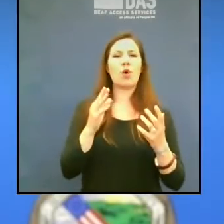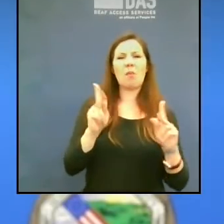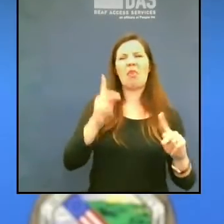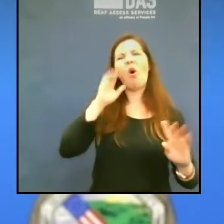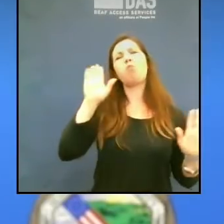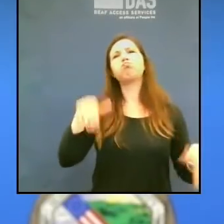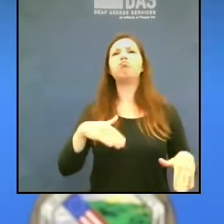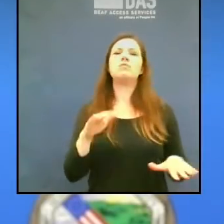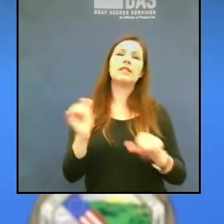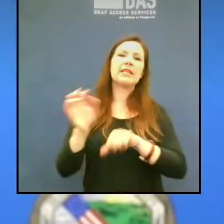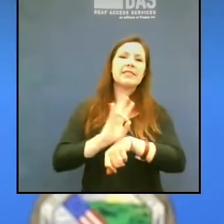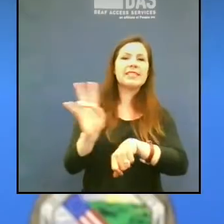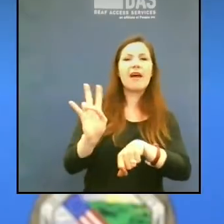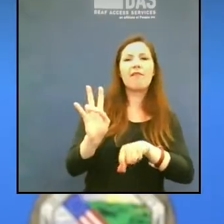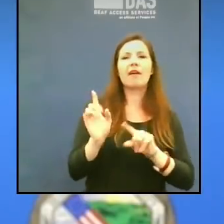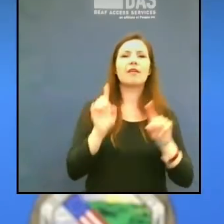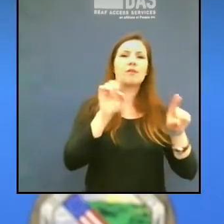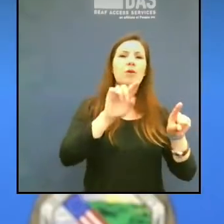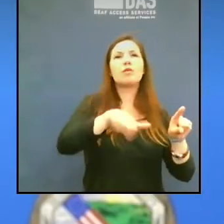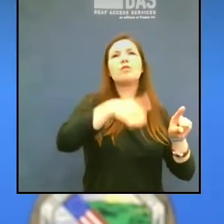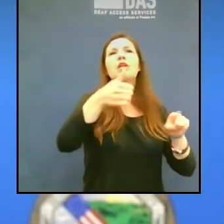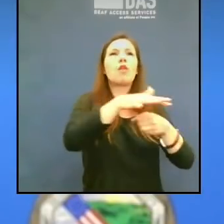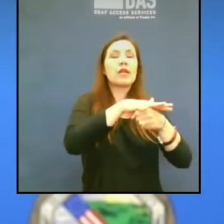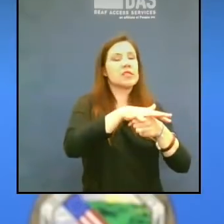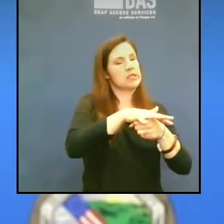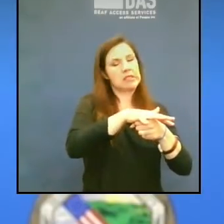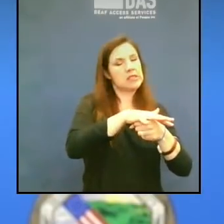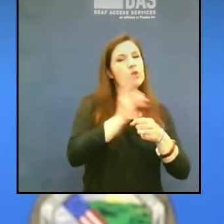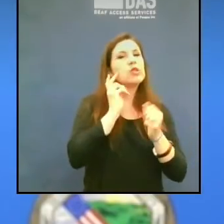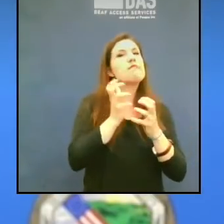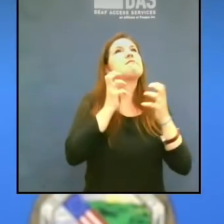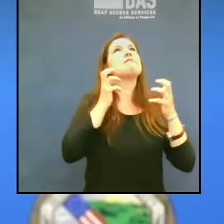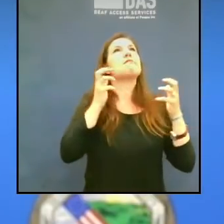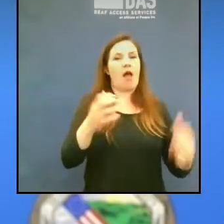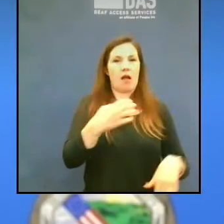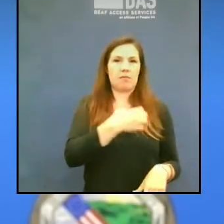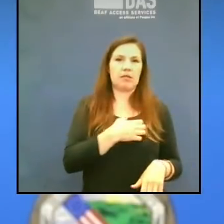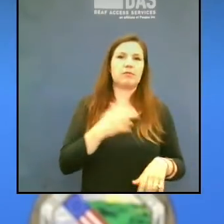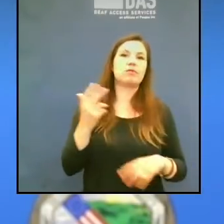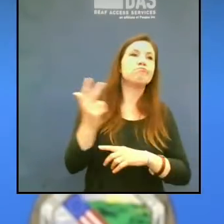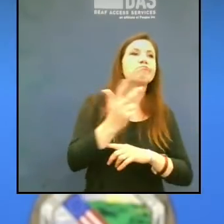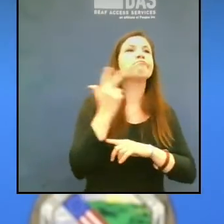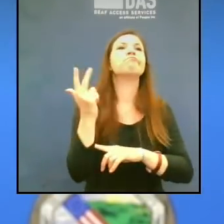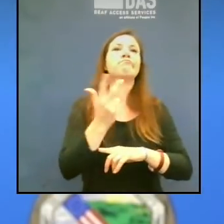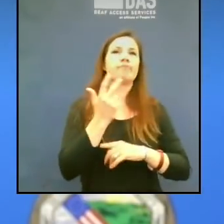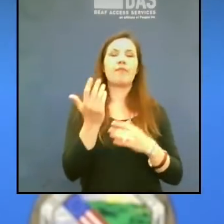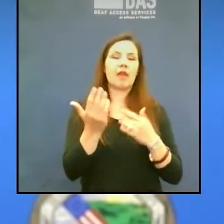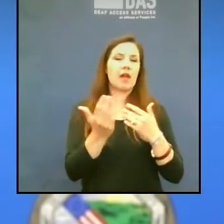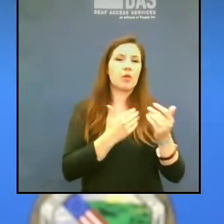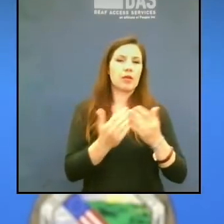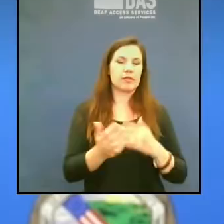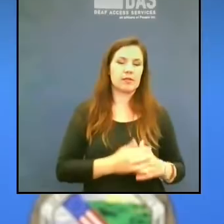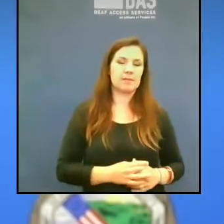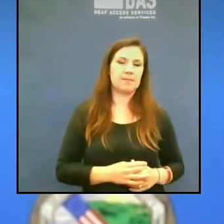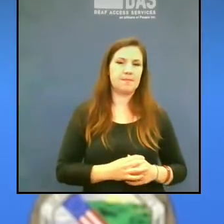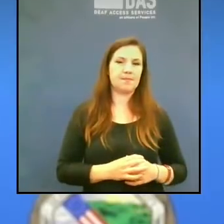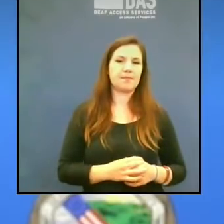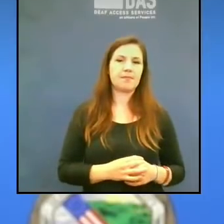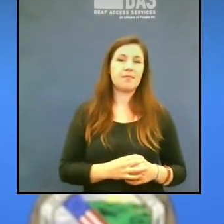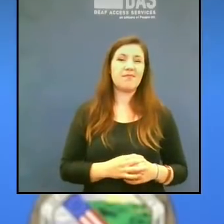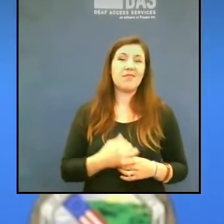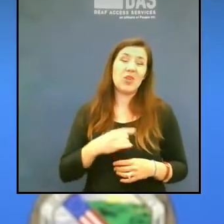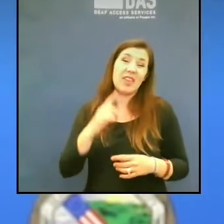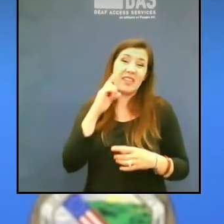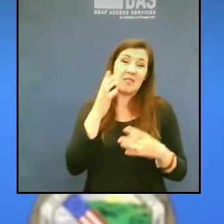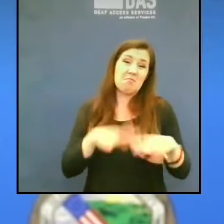7 o'clock and I can go somewhere else, you're going to see a lot of police on the suburban and rural areas anyway. So I think it's fair to